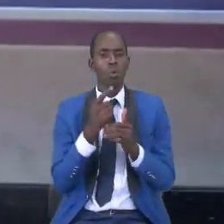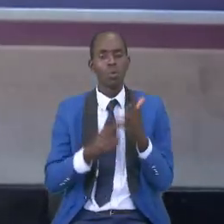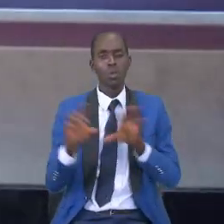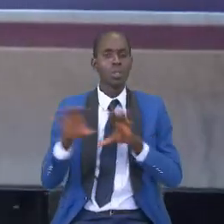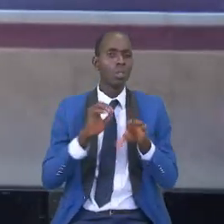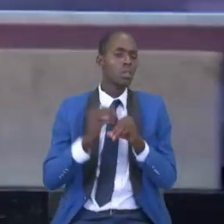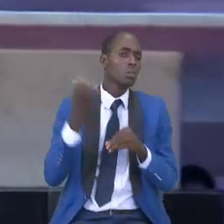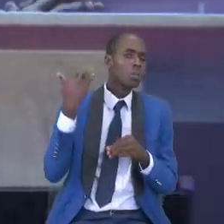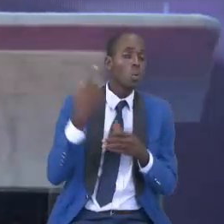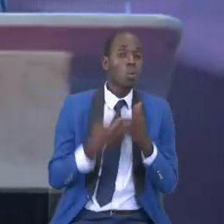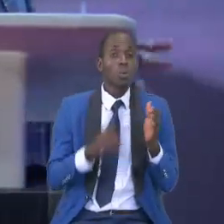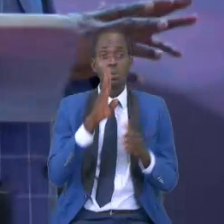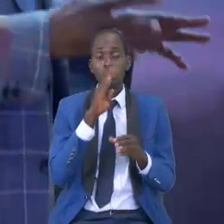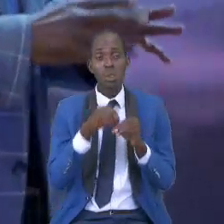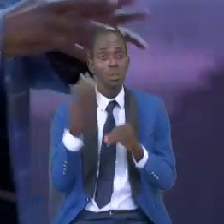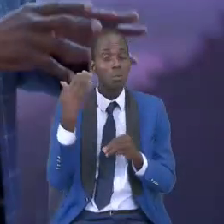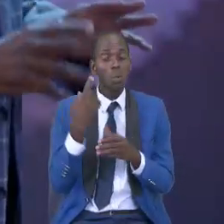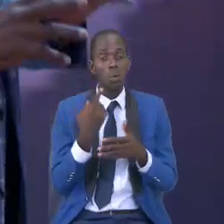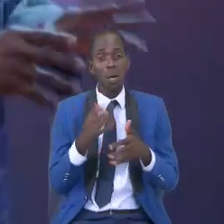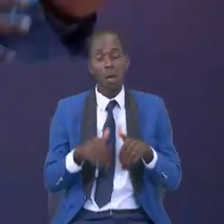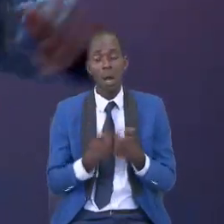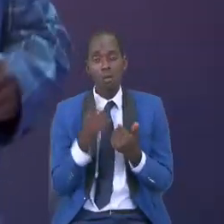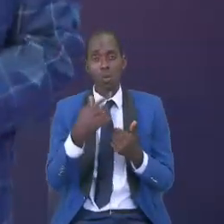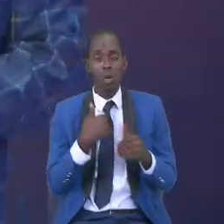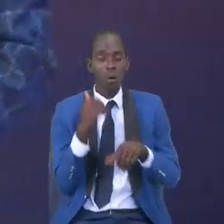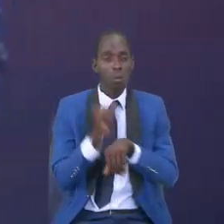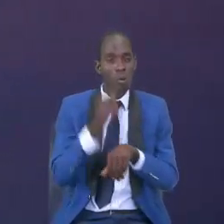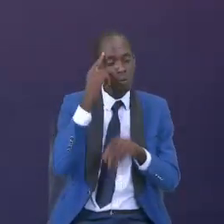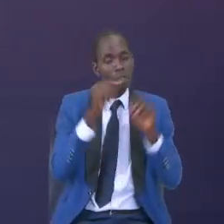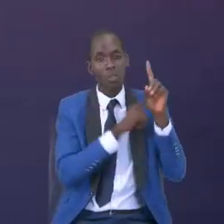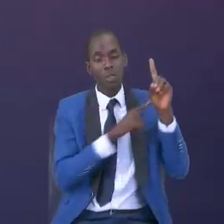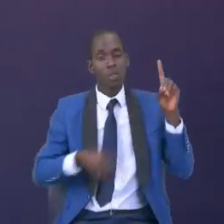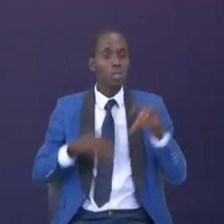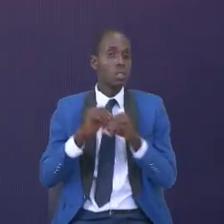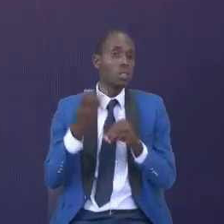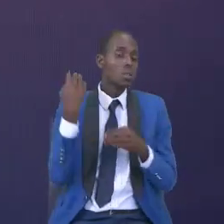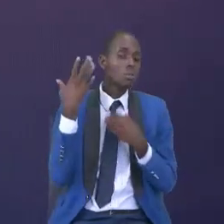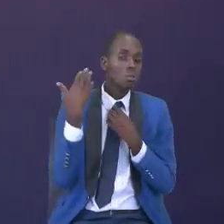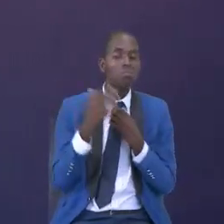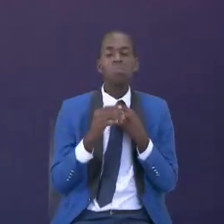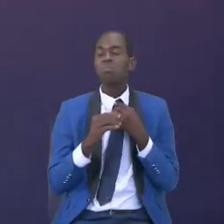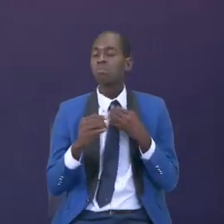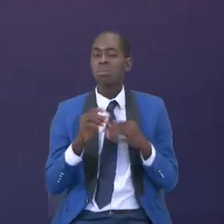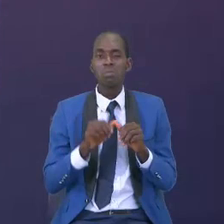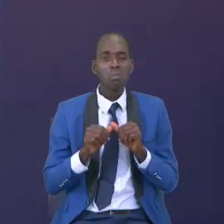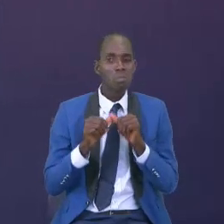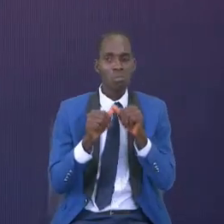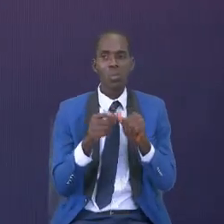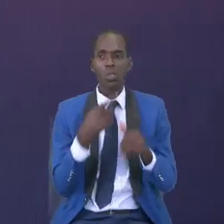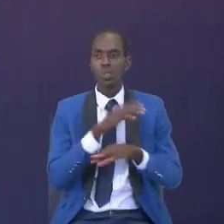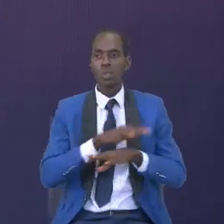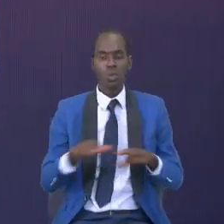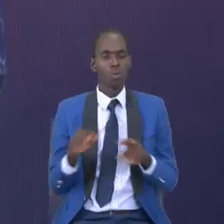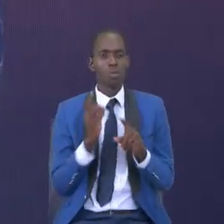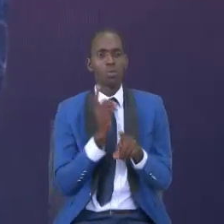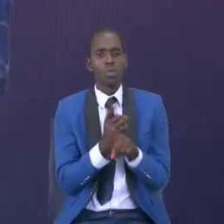been in the past, how you have run errands for the Lord in the past. Arise. Don't look around and say, I